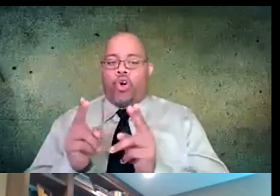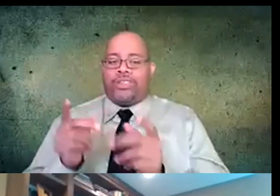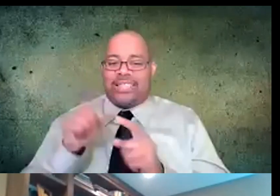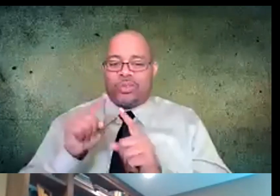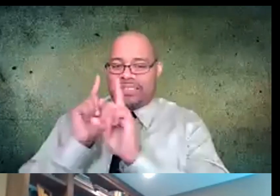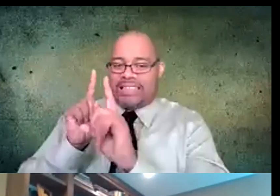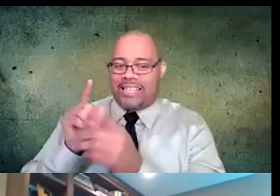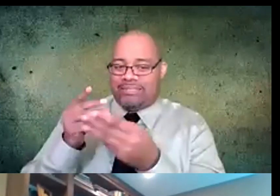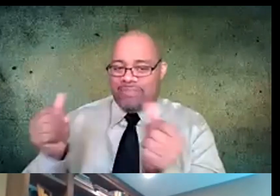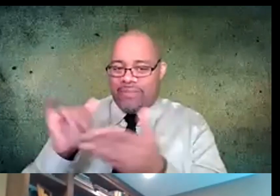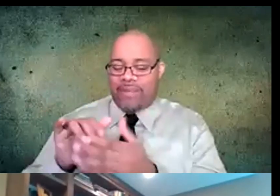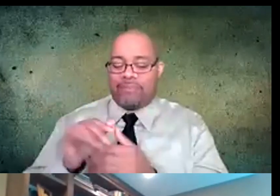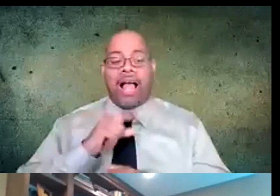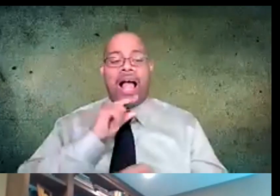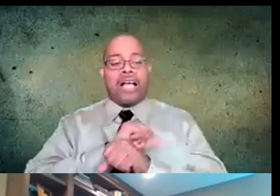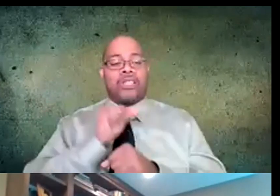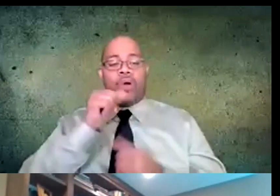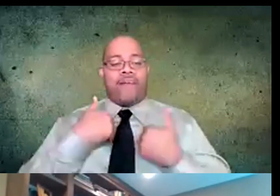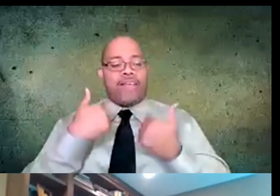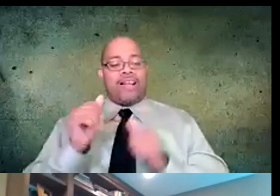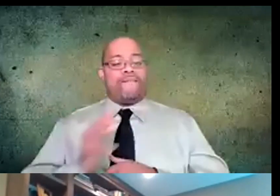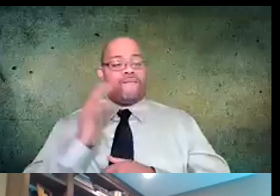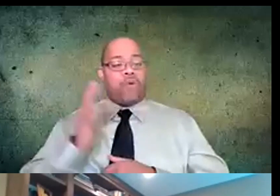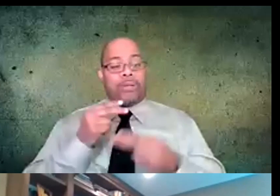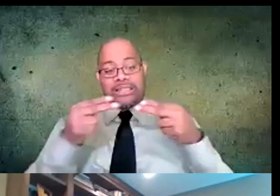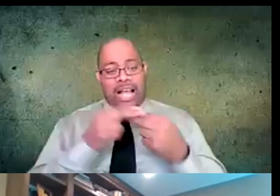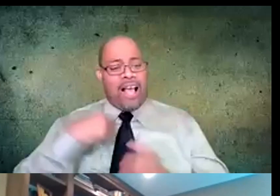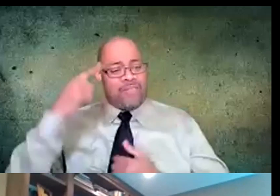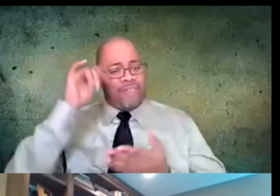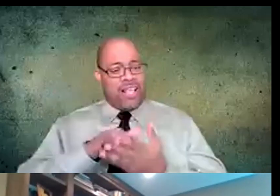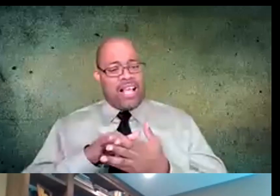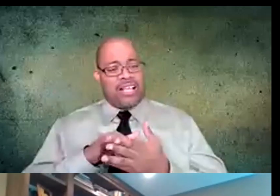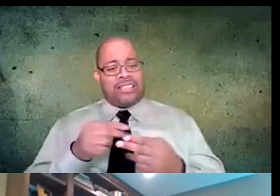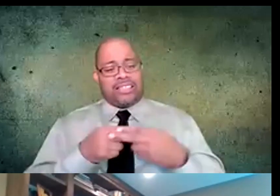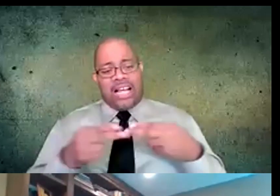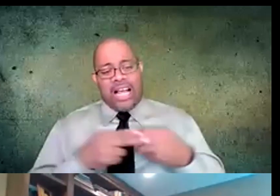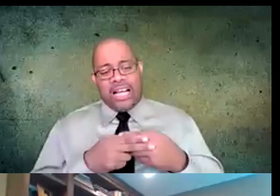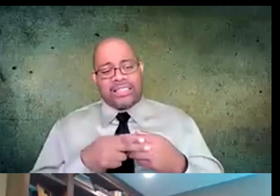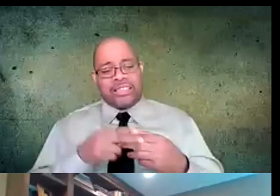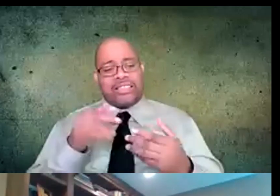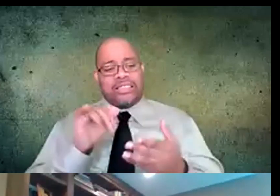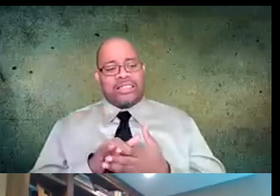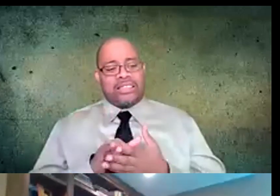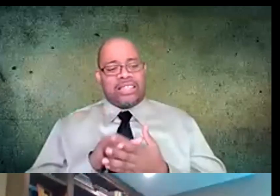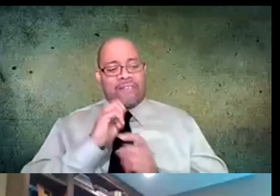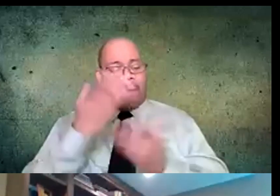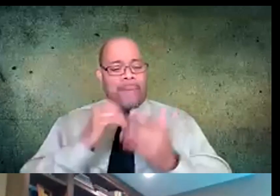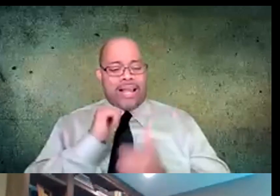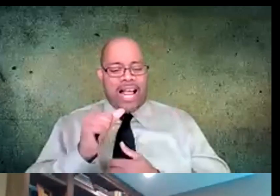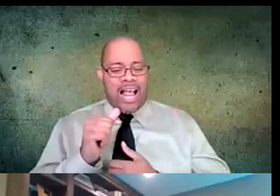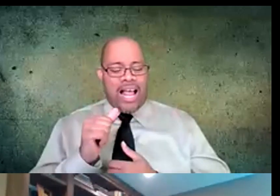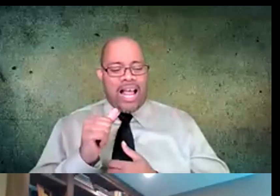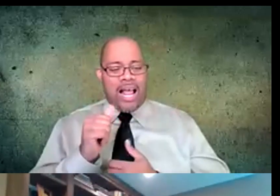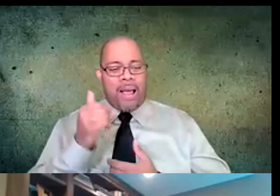attend. I don't have any formal slides. I think this is, you know, slides are in this kind of environment might not